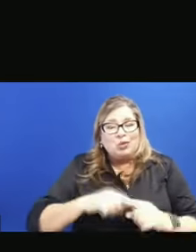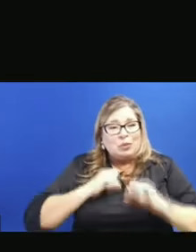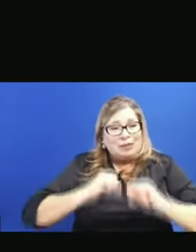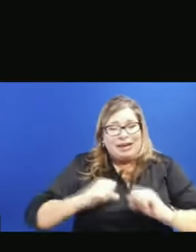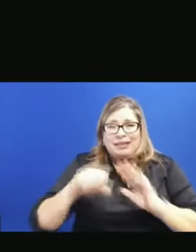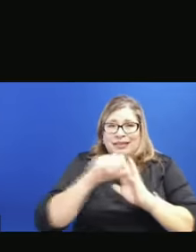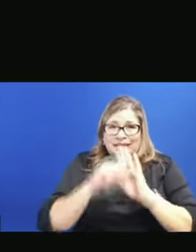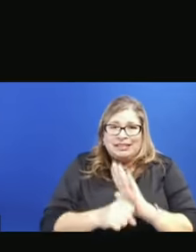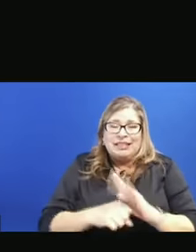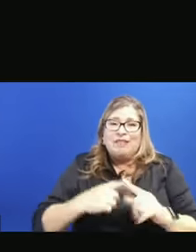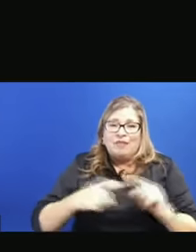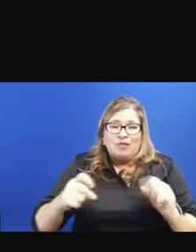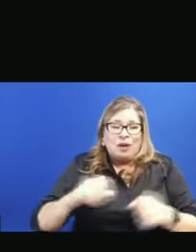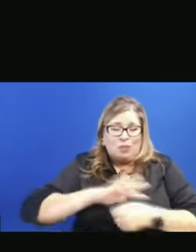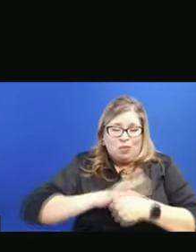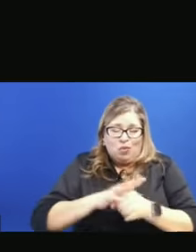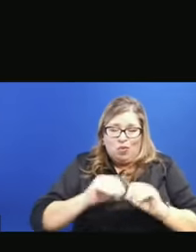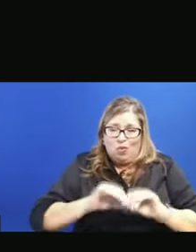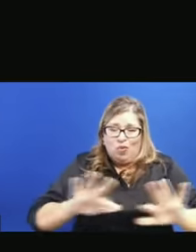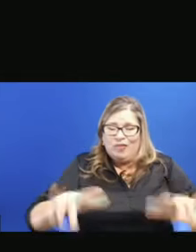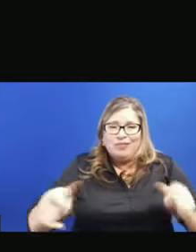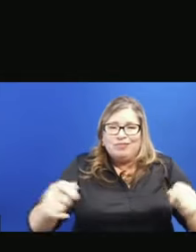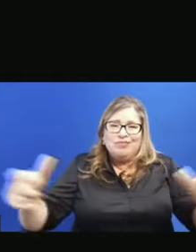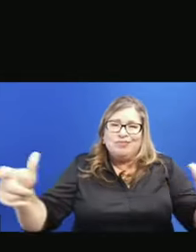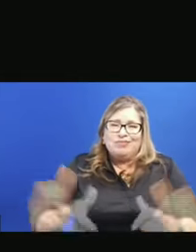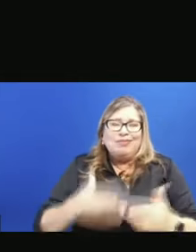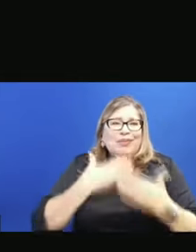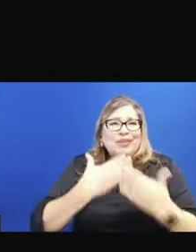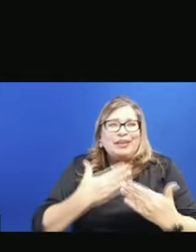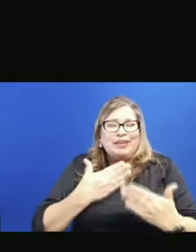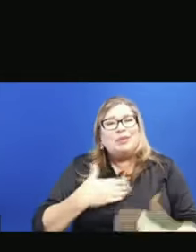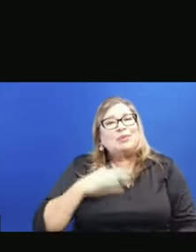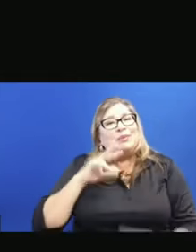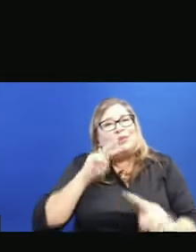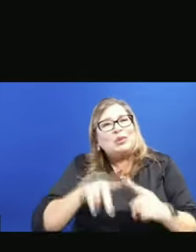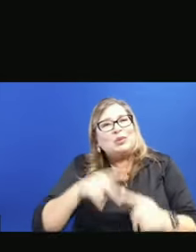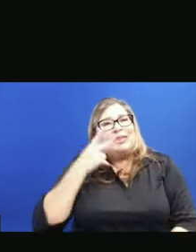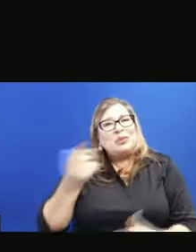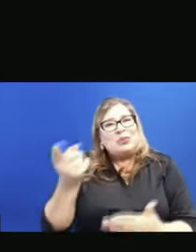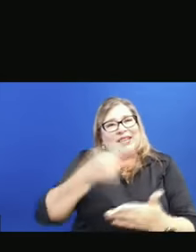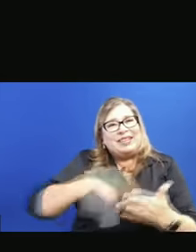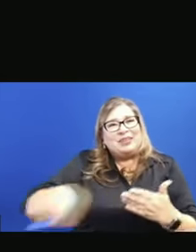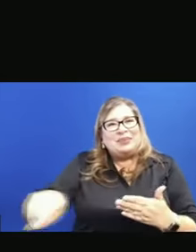entire state from COVID. And with that, look forward to seeing you again next week.